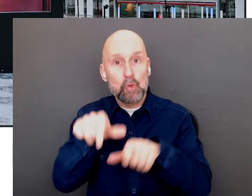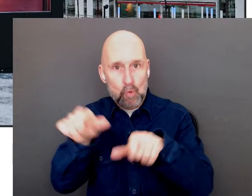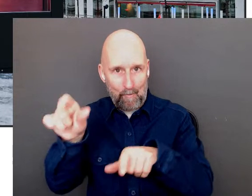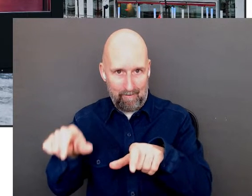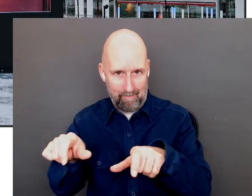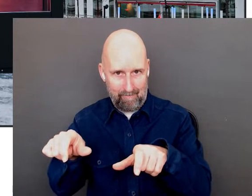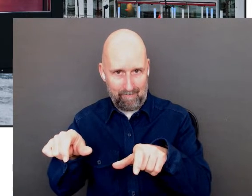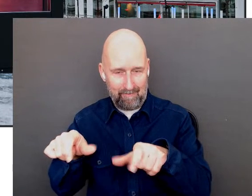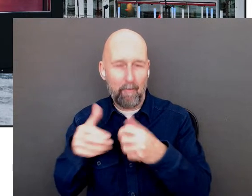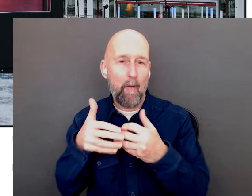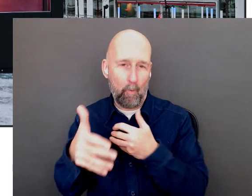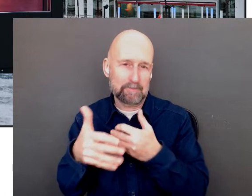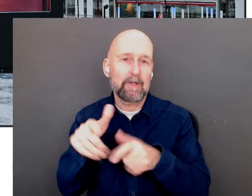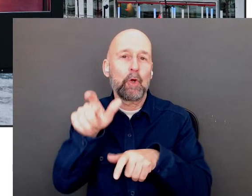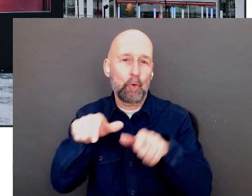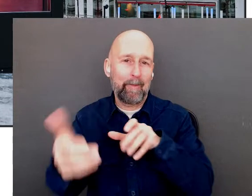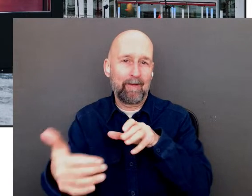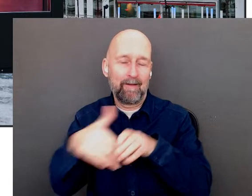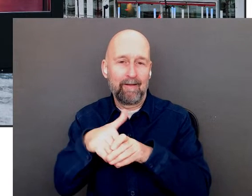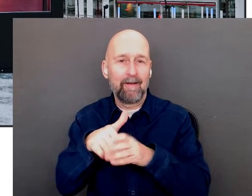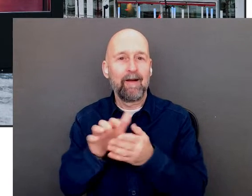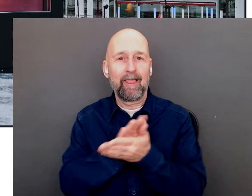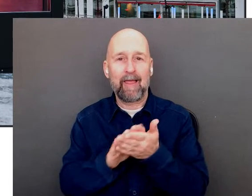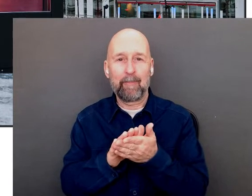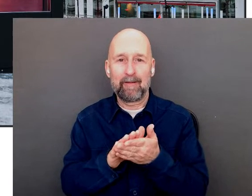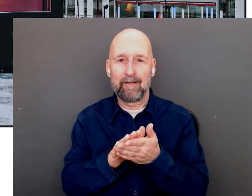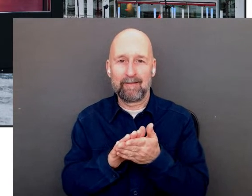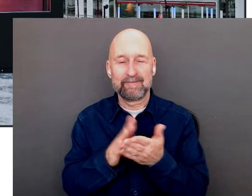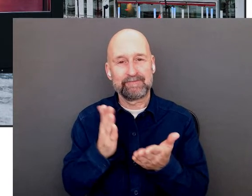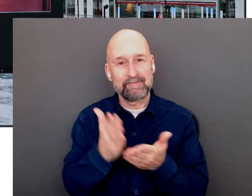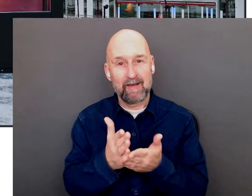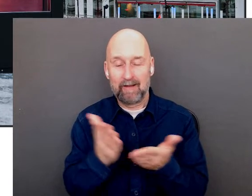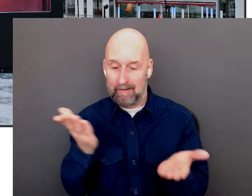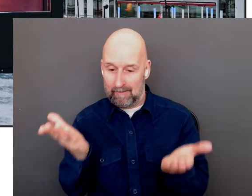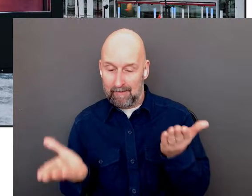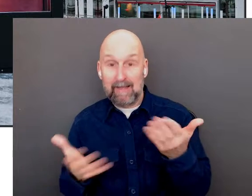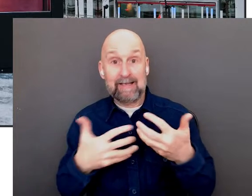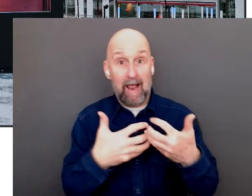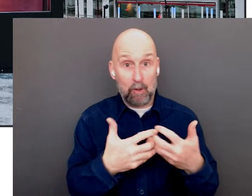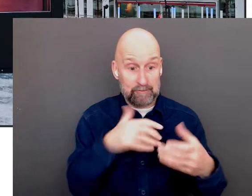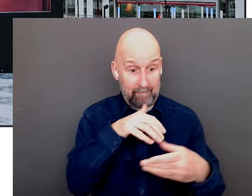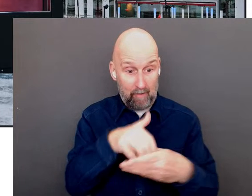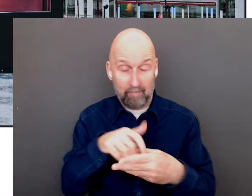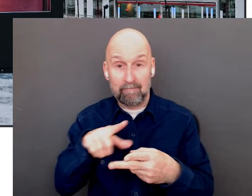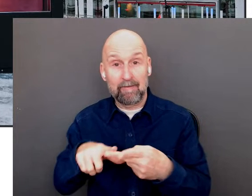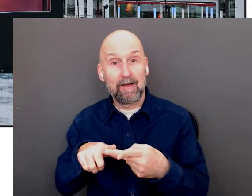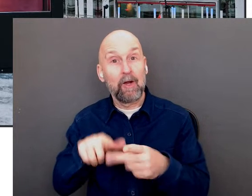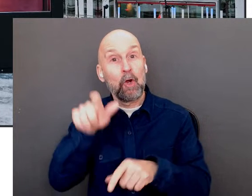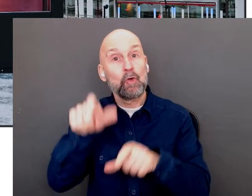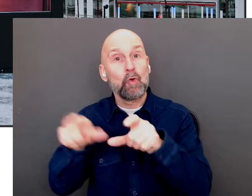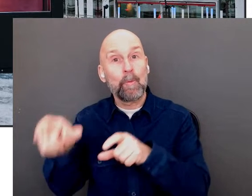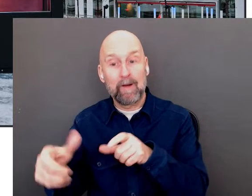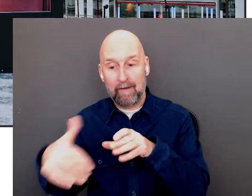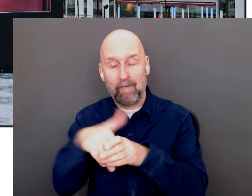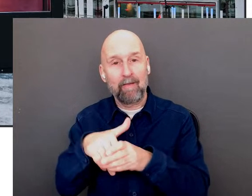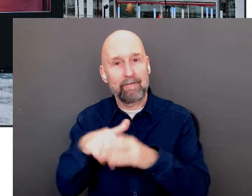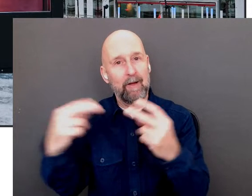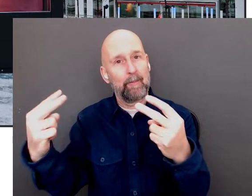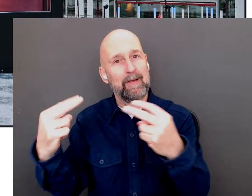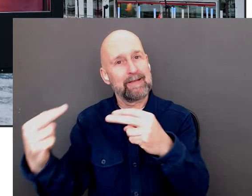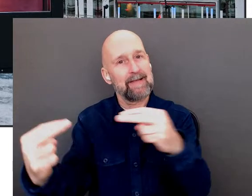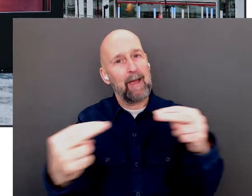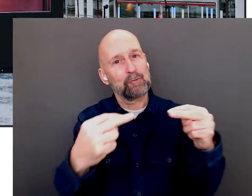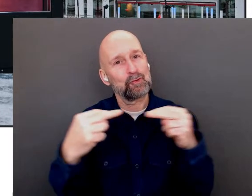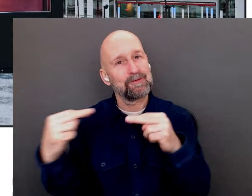of this fine lines of balancing technology and human perceptions, and through